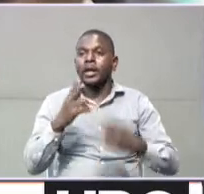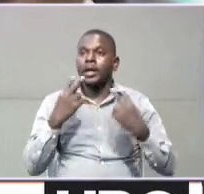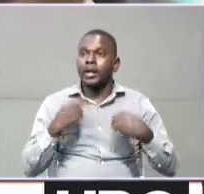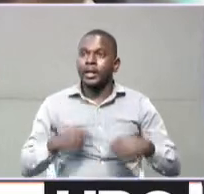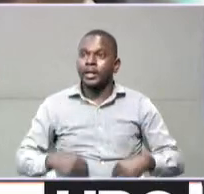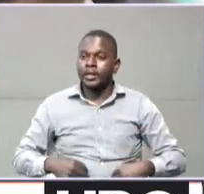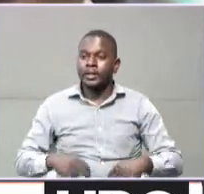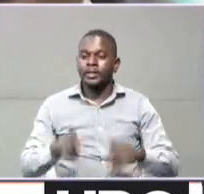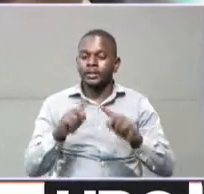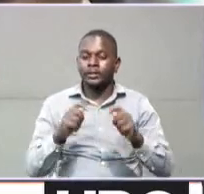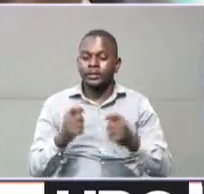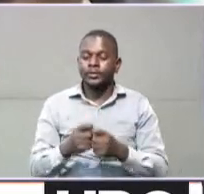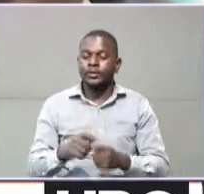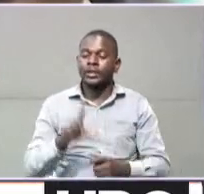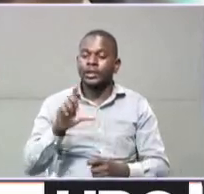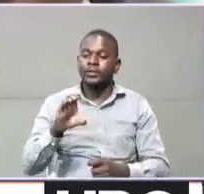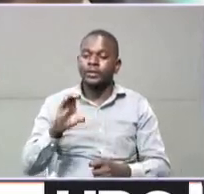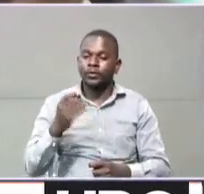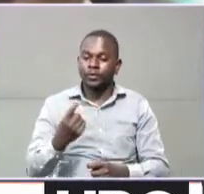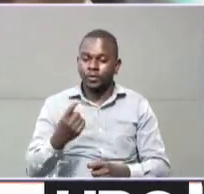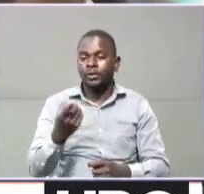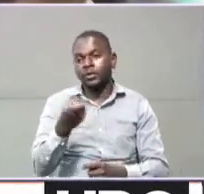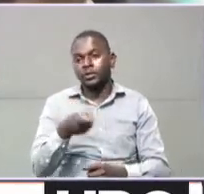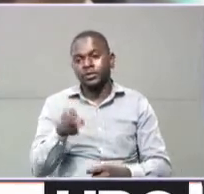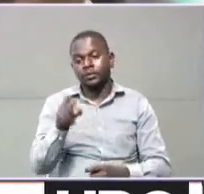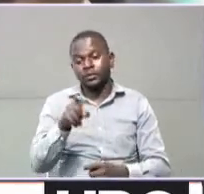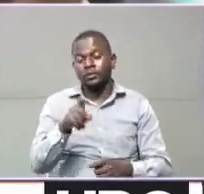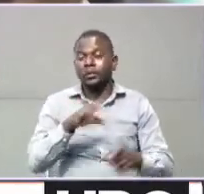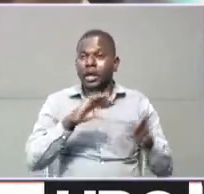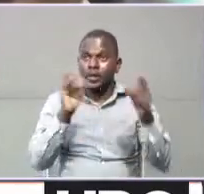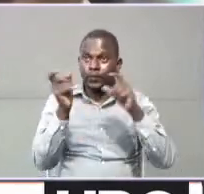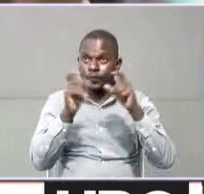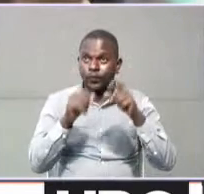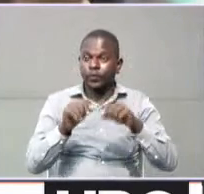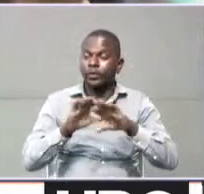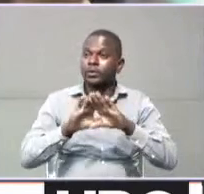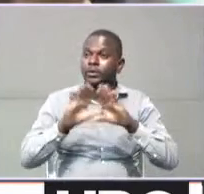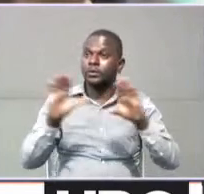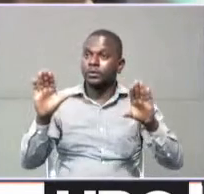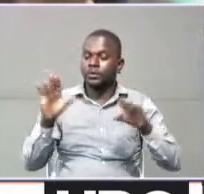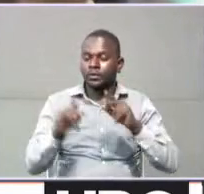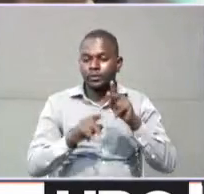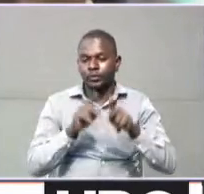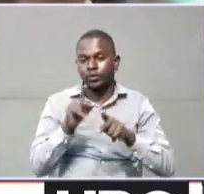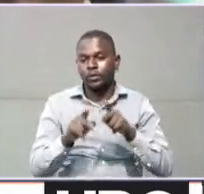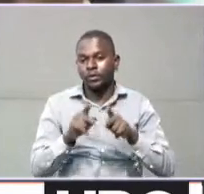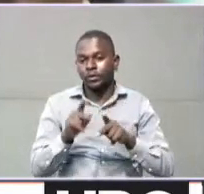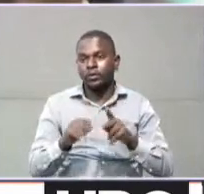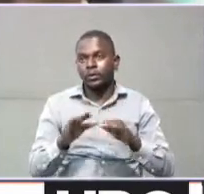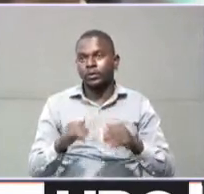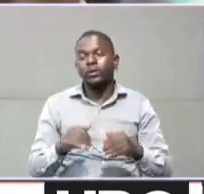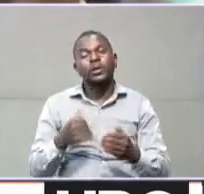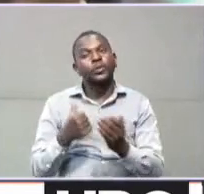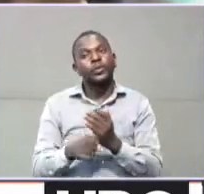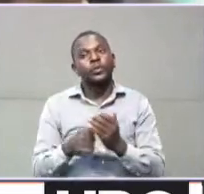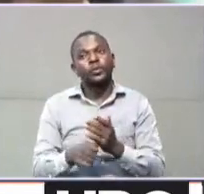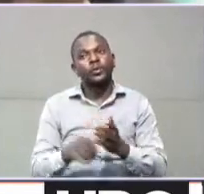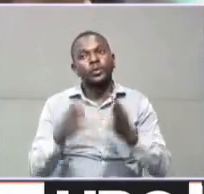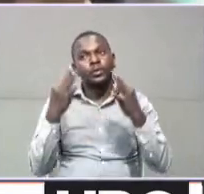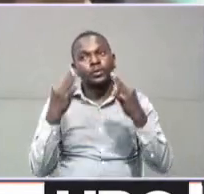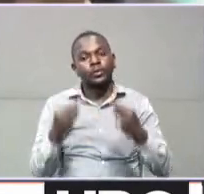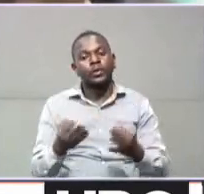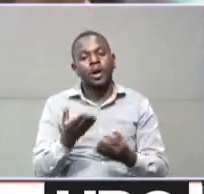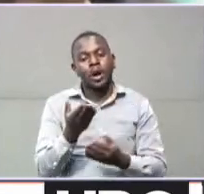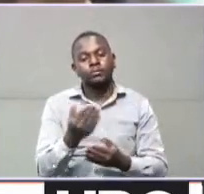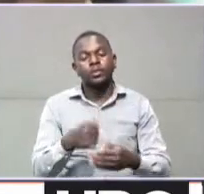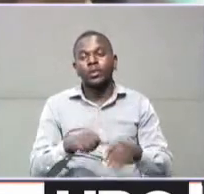local at lc1 to increase the vigilance and awareness of the population of the dangerous products on the